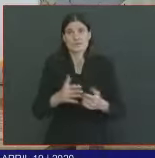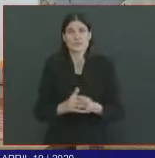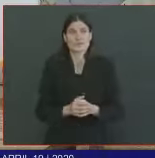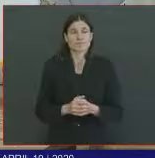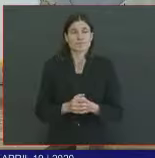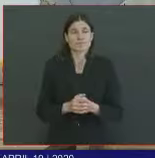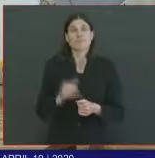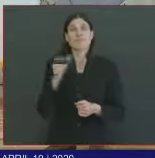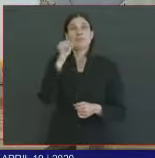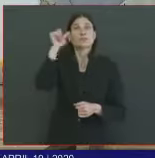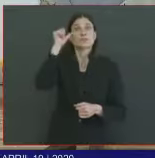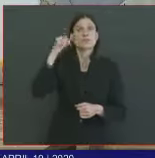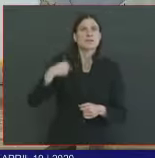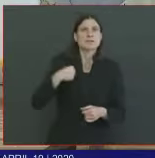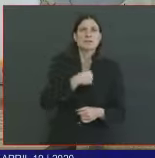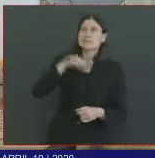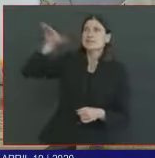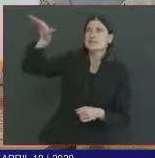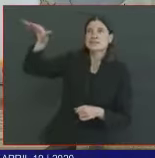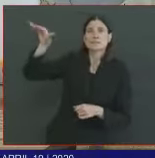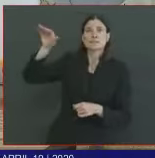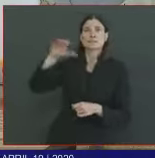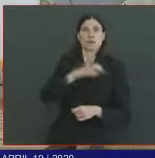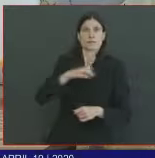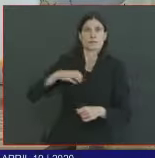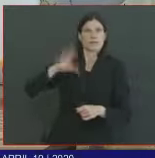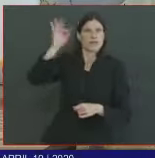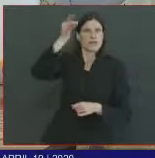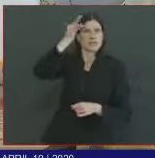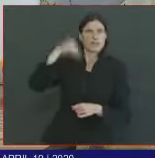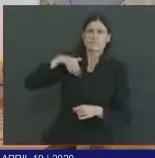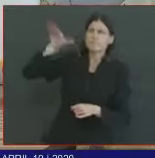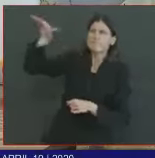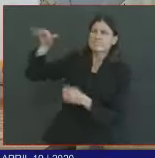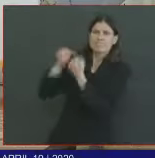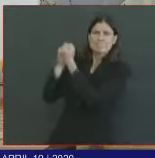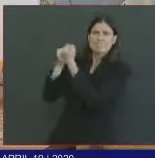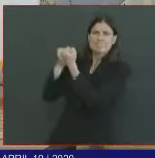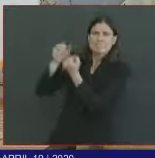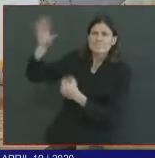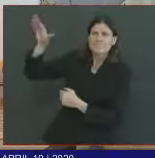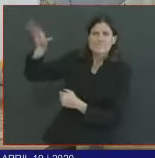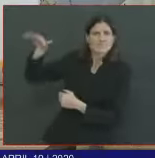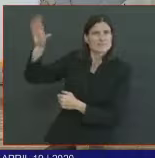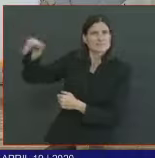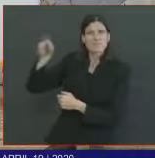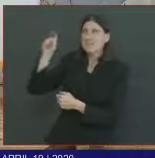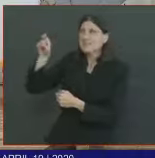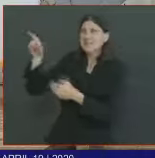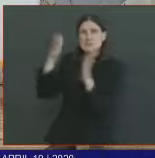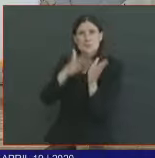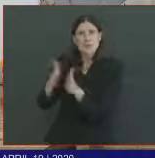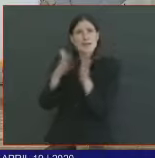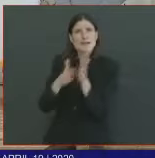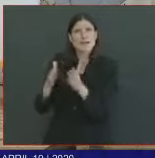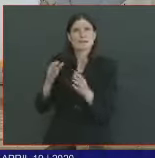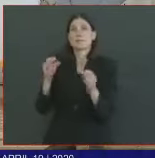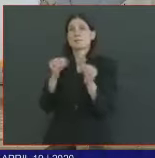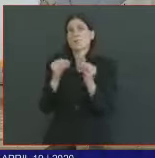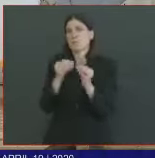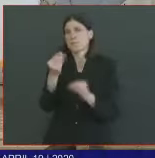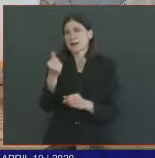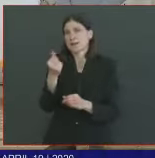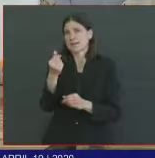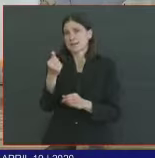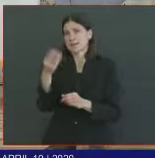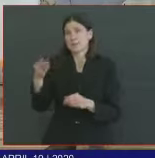put forth a package of additional pay, you know, bonus pay, hazard pay, work pay for healthcare